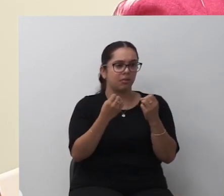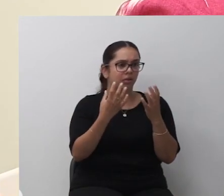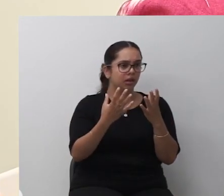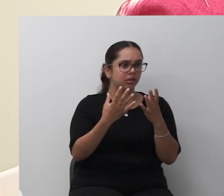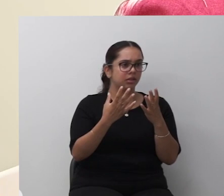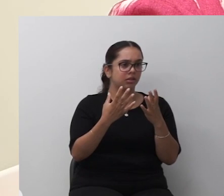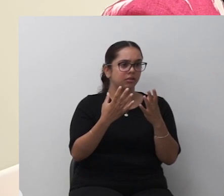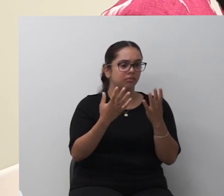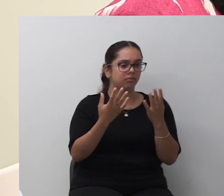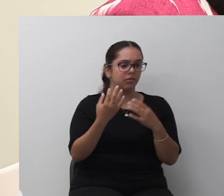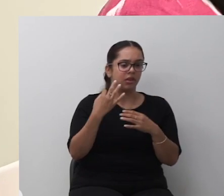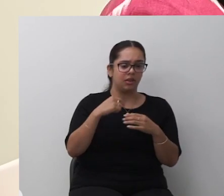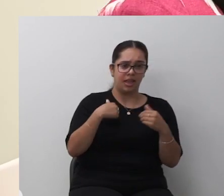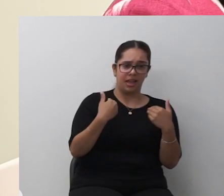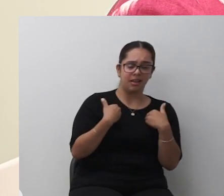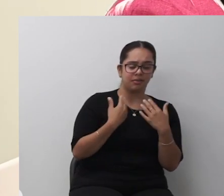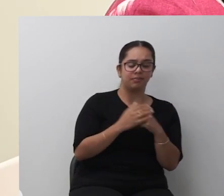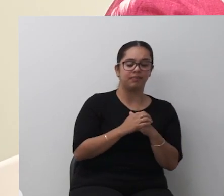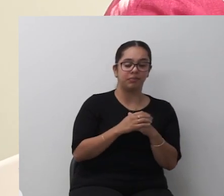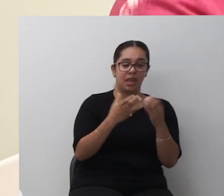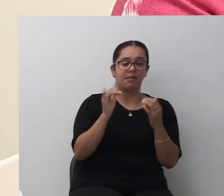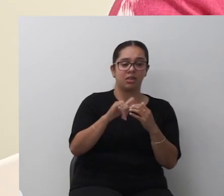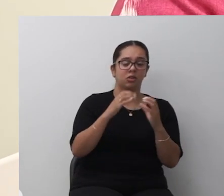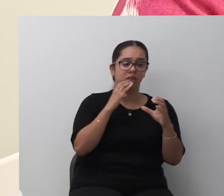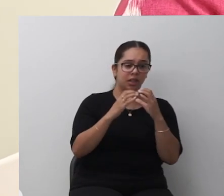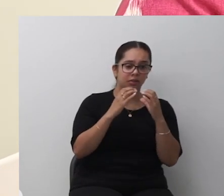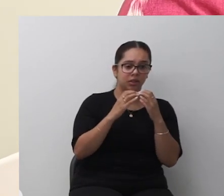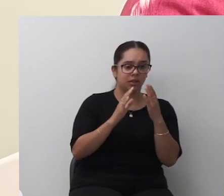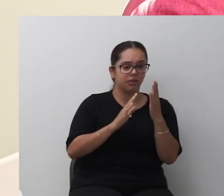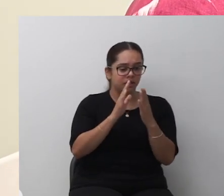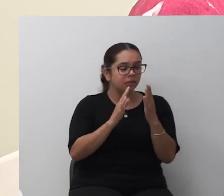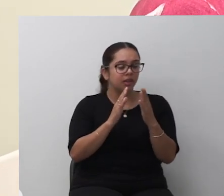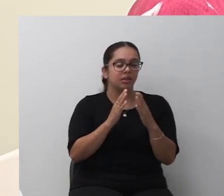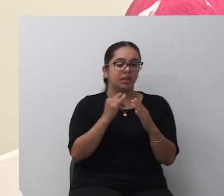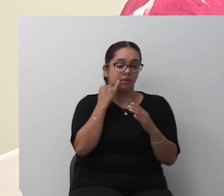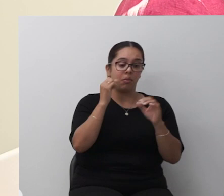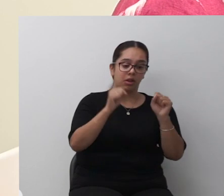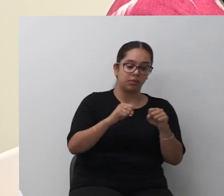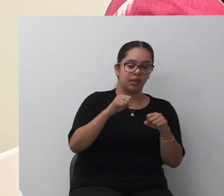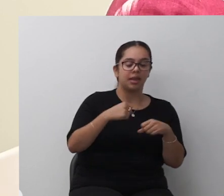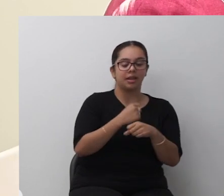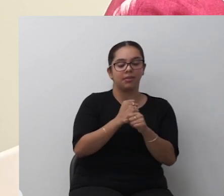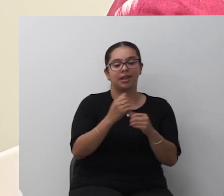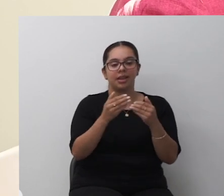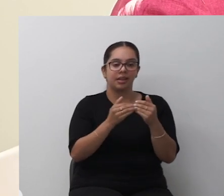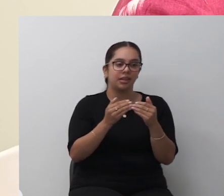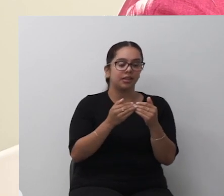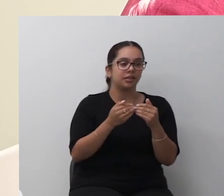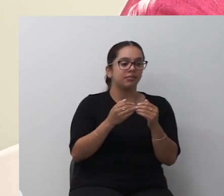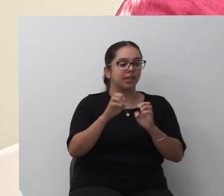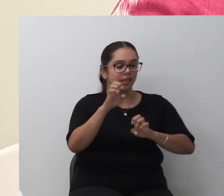breadth do I have? So having those conversations up front, if that's possible, can make it a little bit easier, I think,